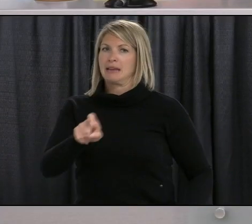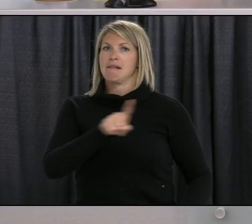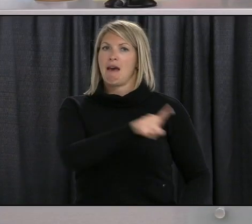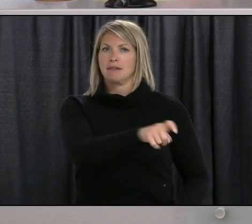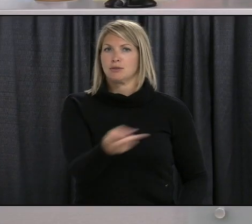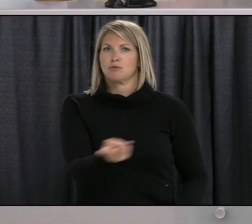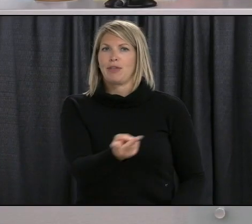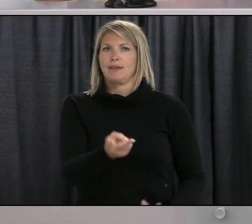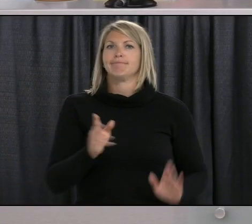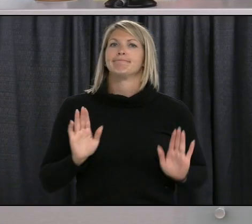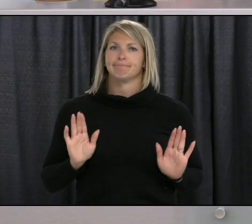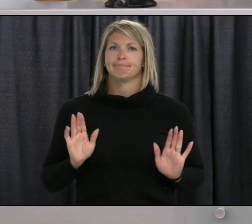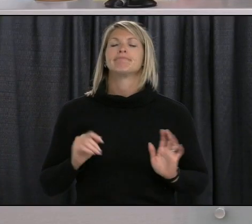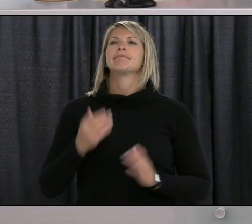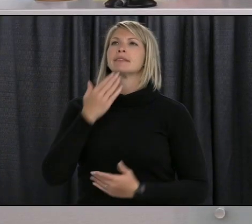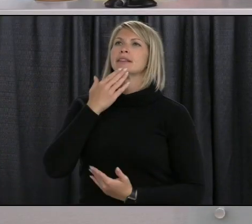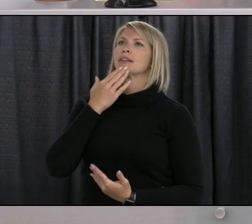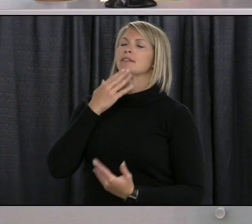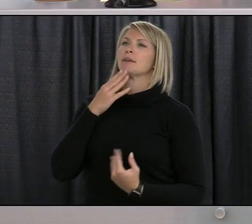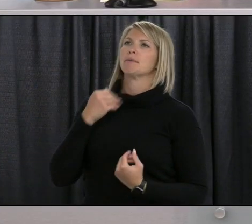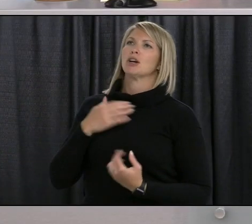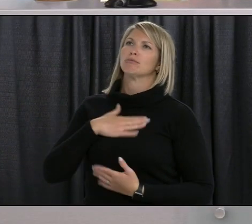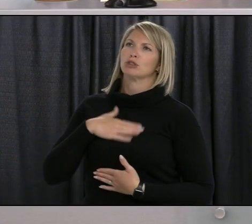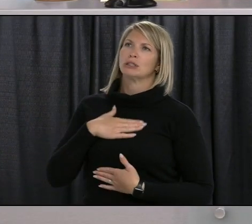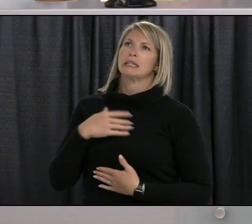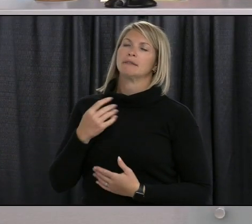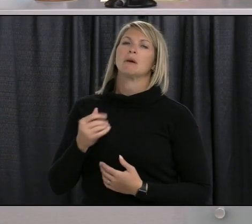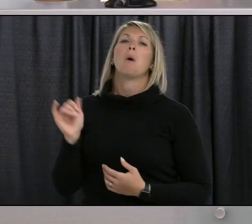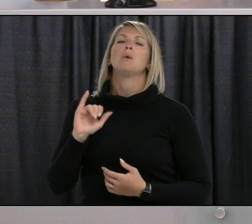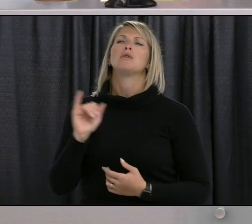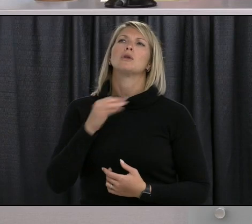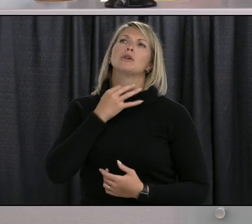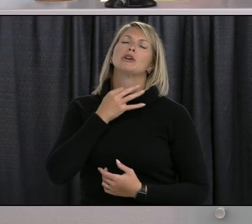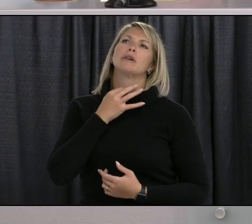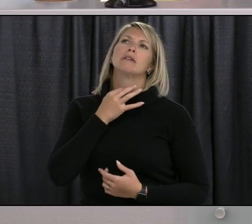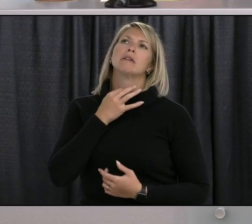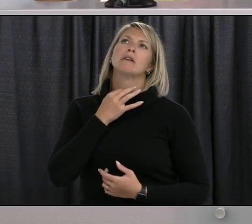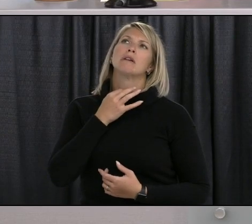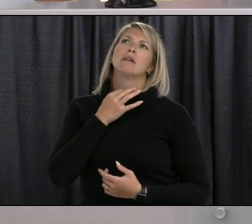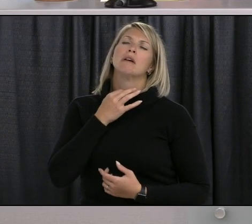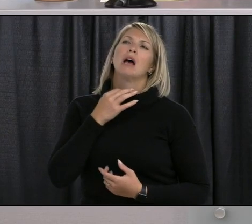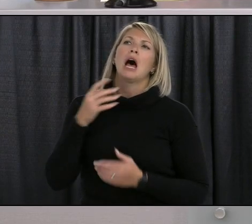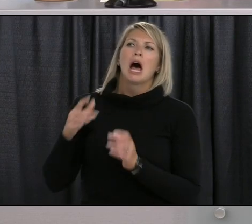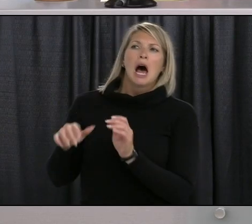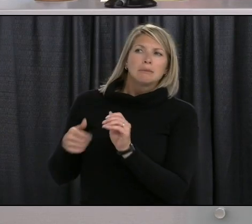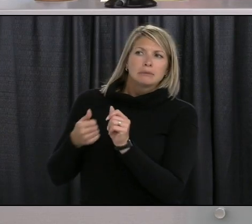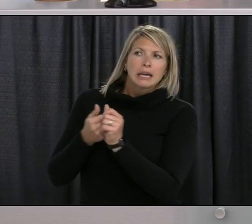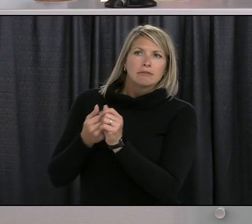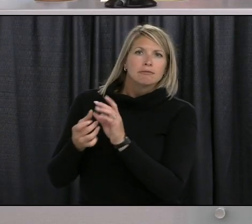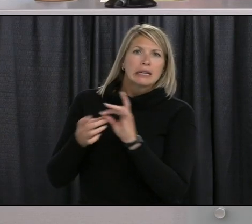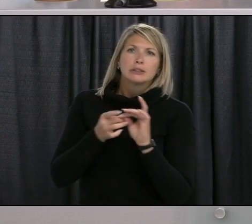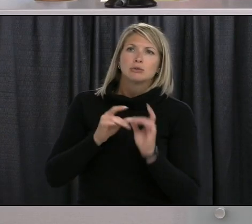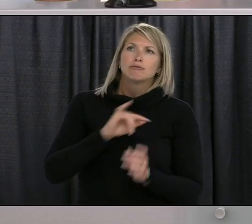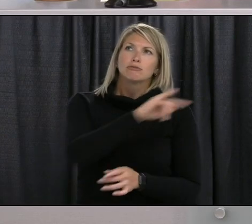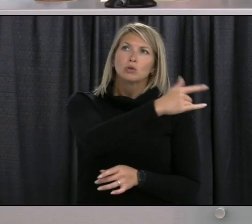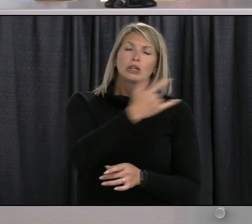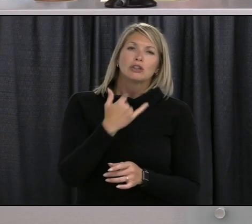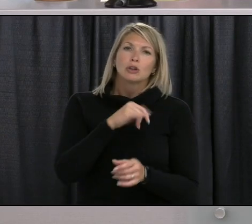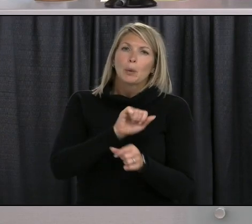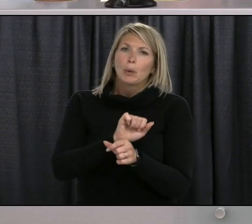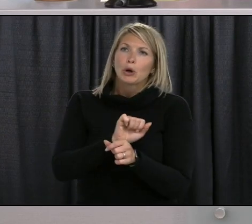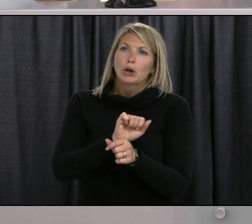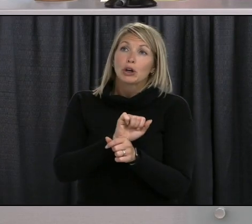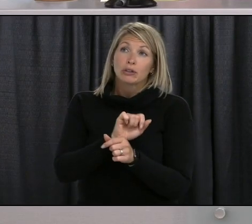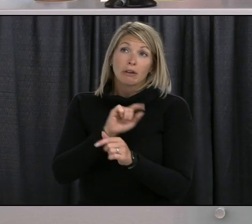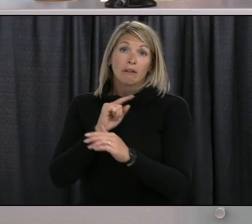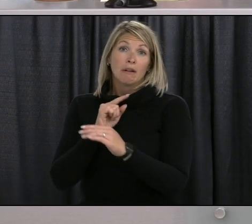Thank you, appreciate that. I'm just looking to see if we have an update on how the rotational workers change has gone to this point, knowing